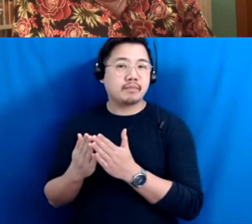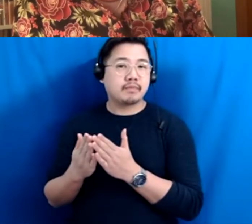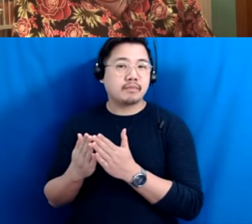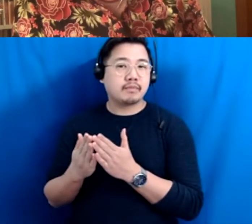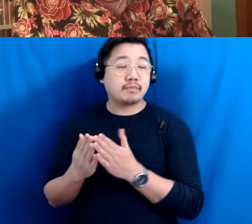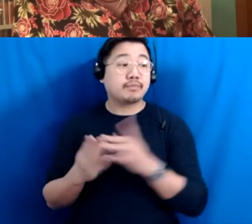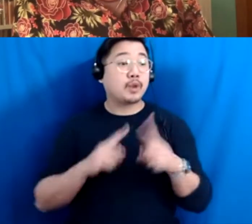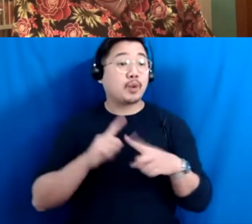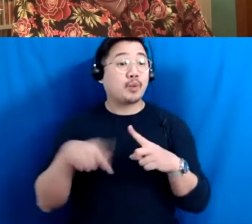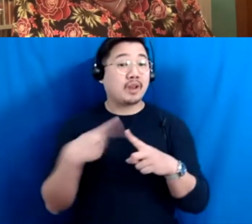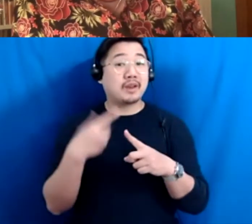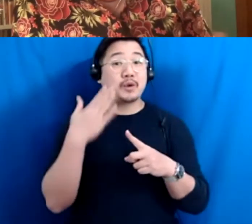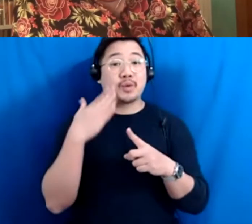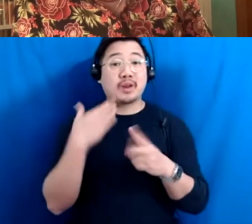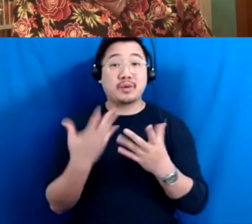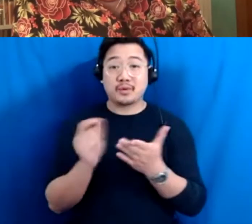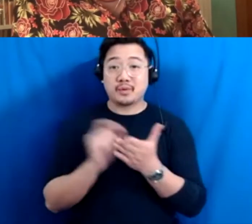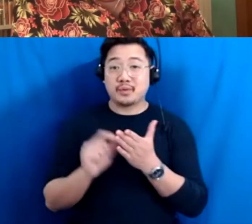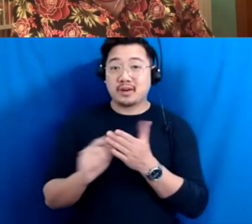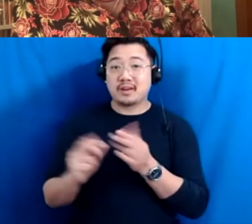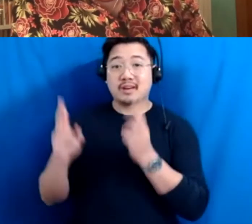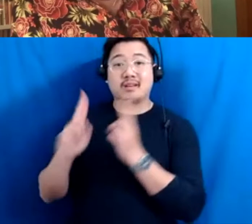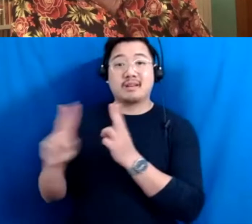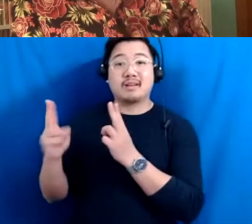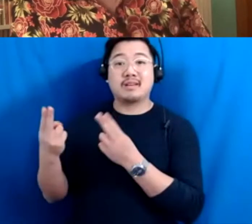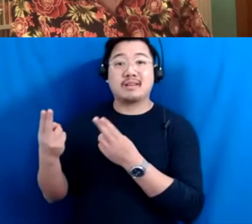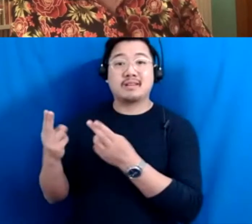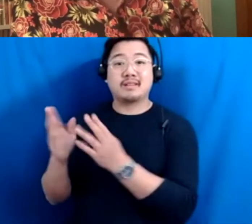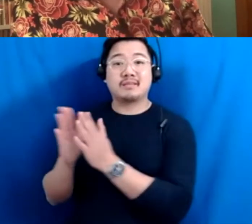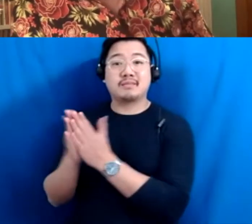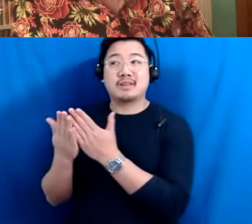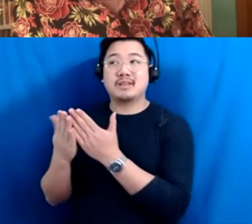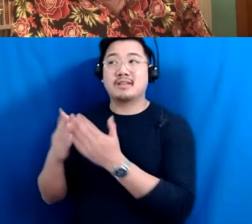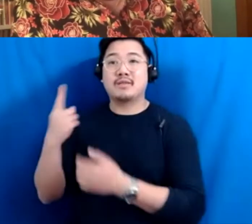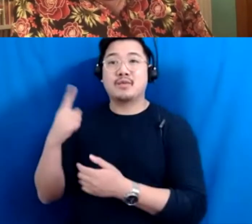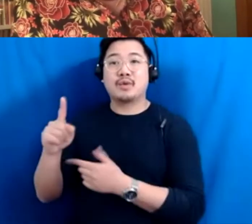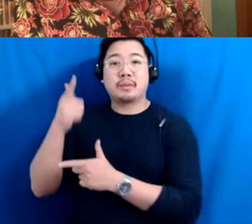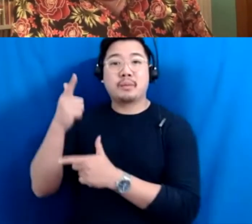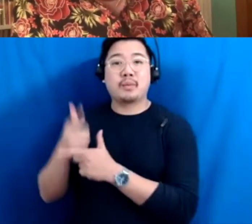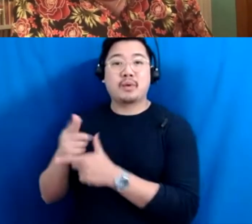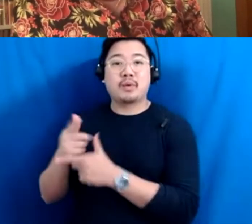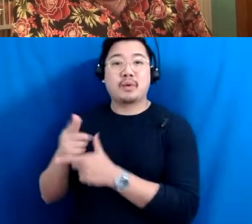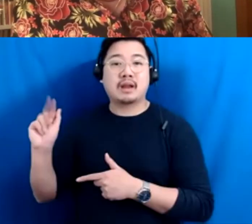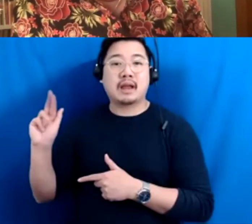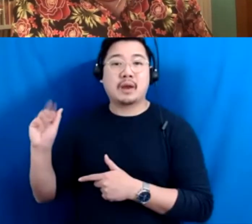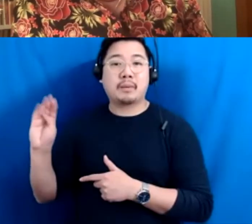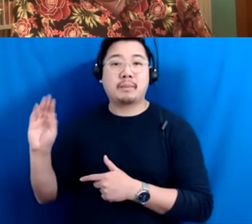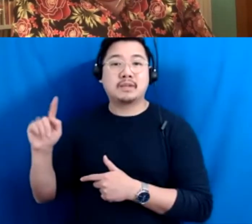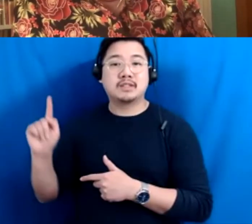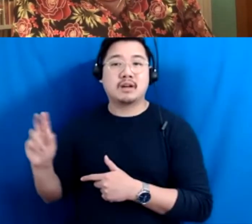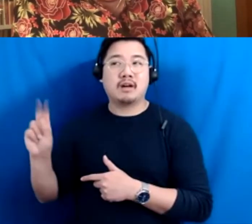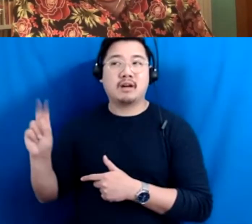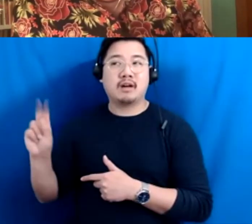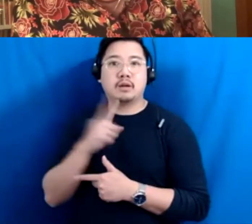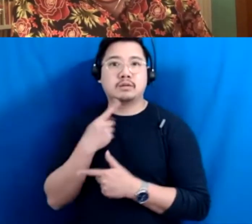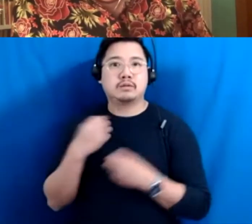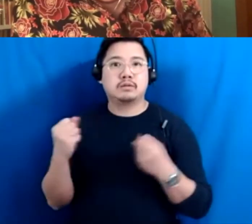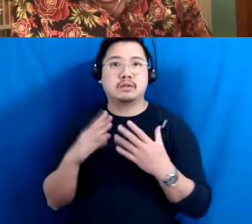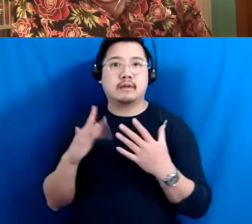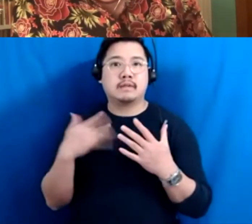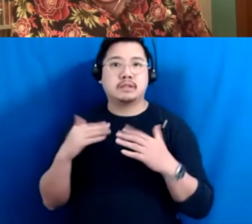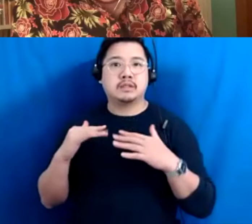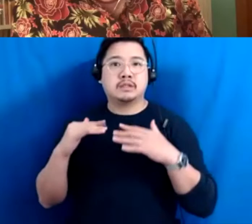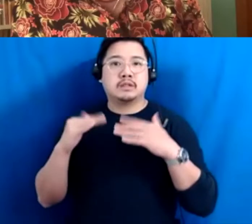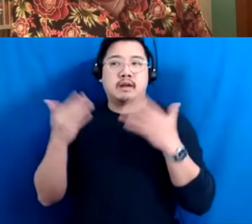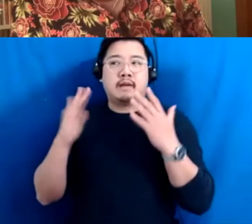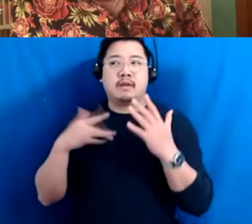the brothers Karamazov, as I said, was really terrified, and I would back off from it and try to work on other things, like the project that didn't